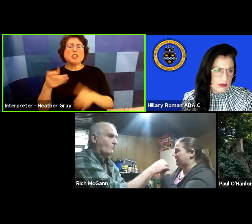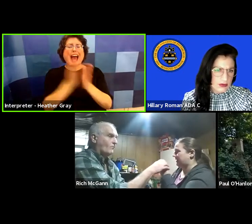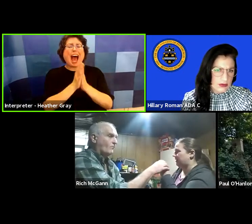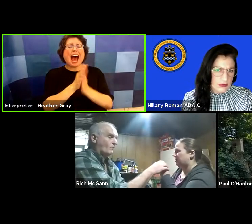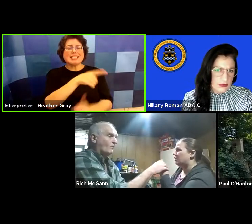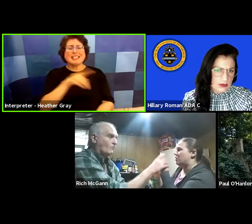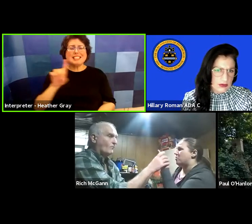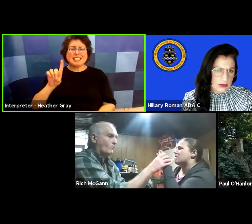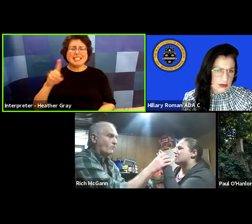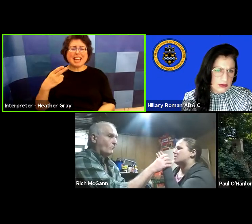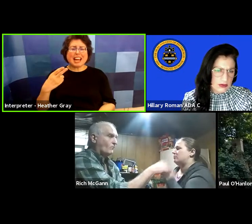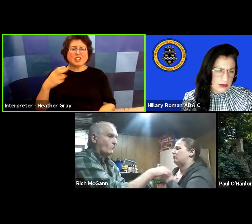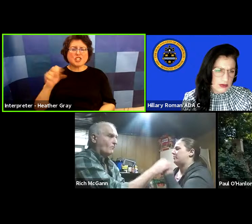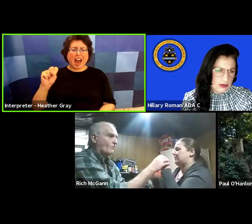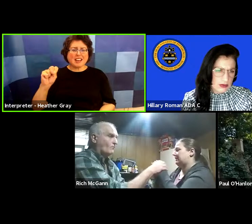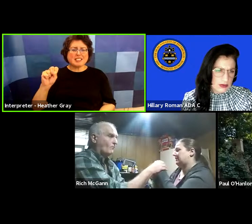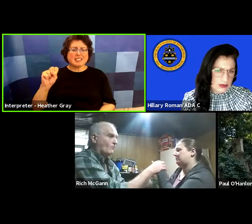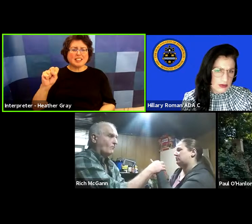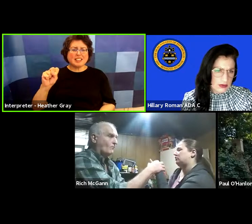She is working on,